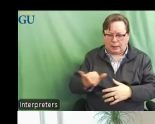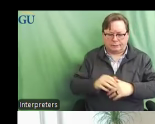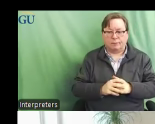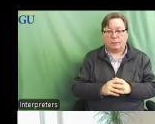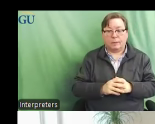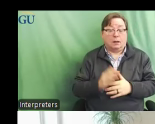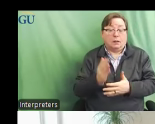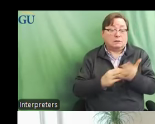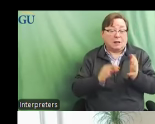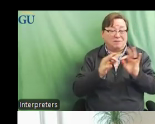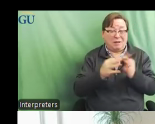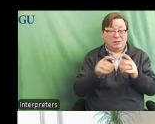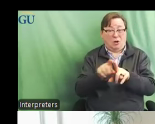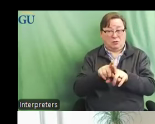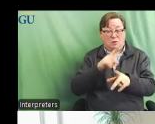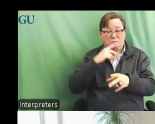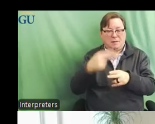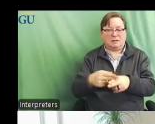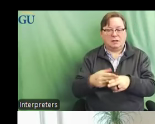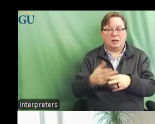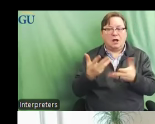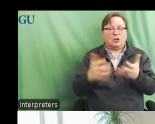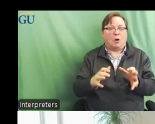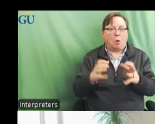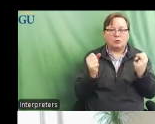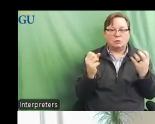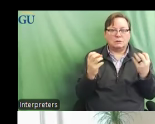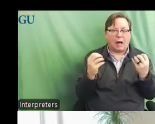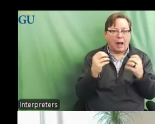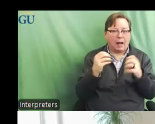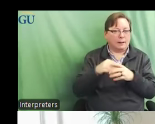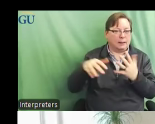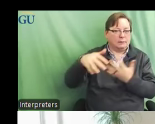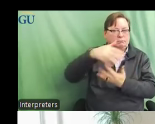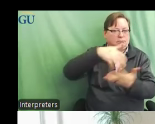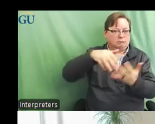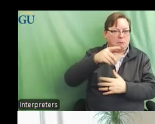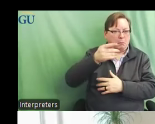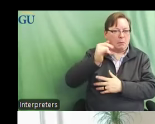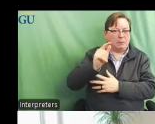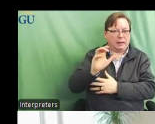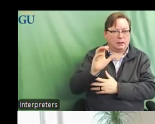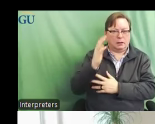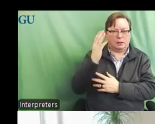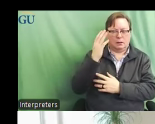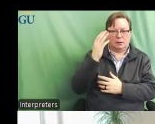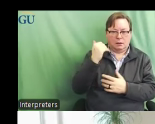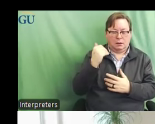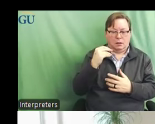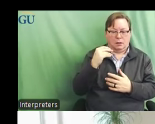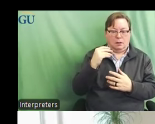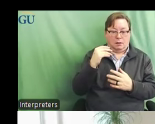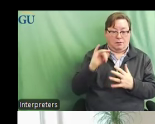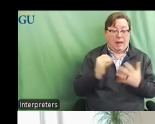also reported not wanting to use sign language in public because they feel like people are looking at